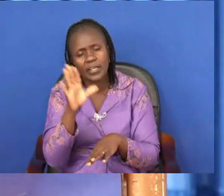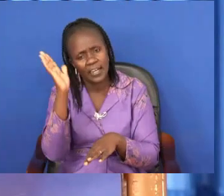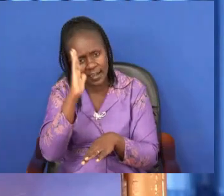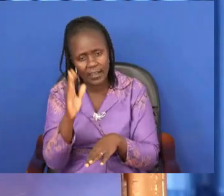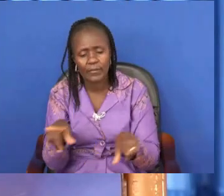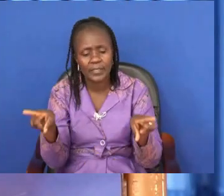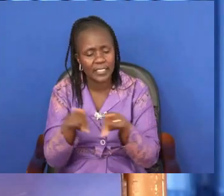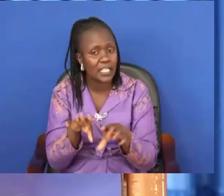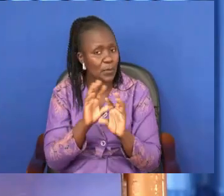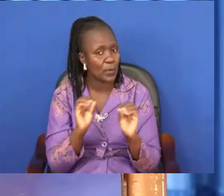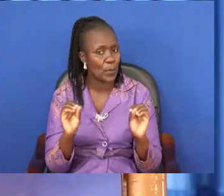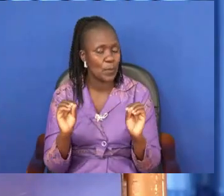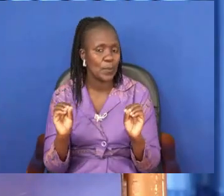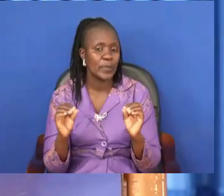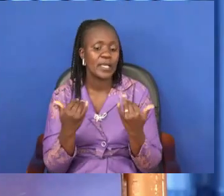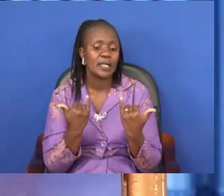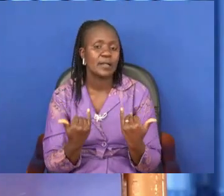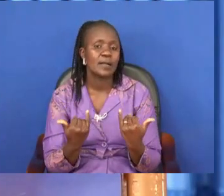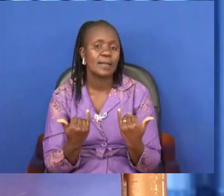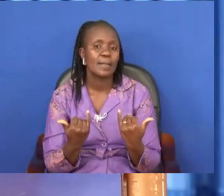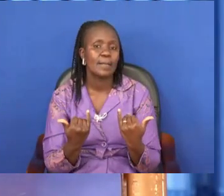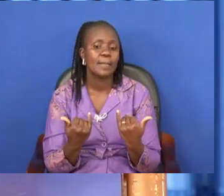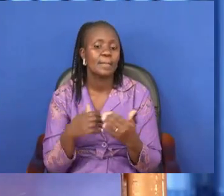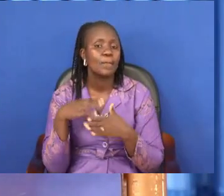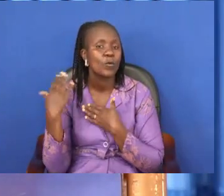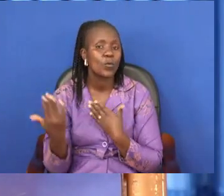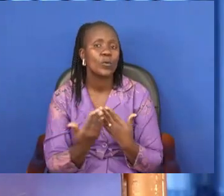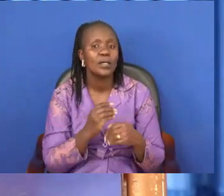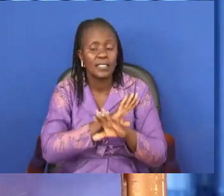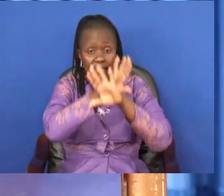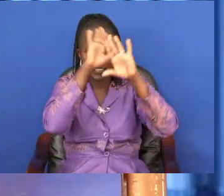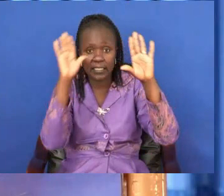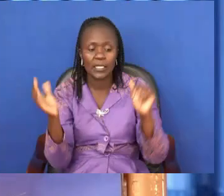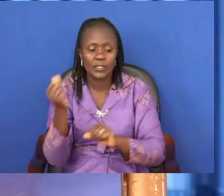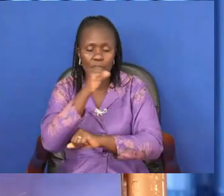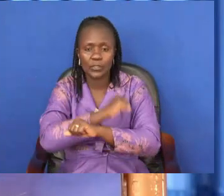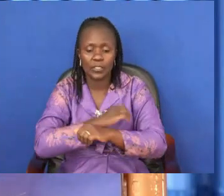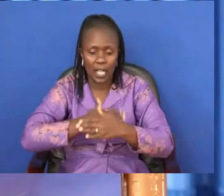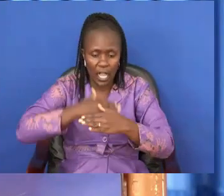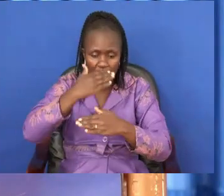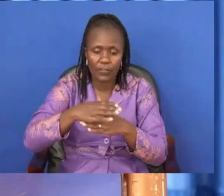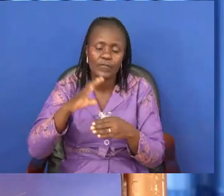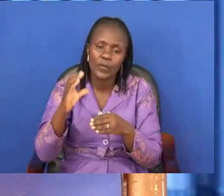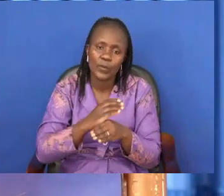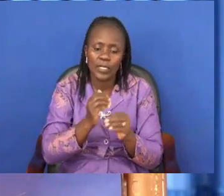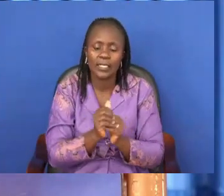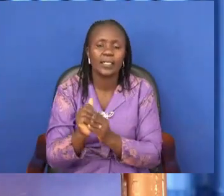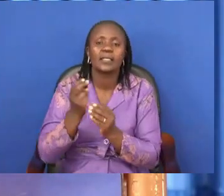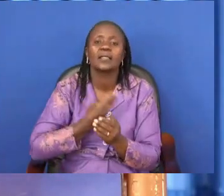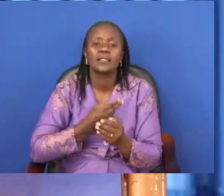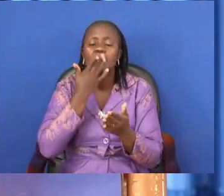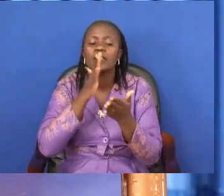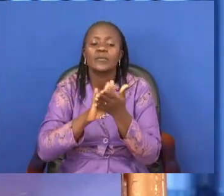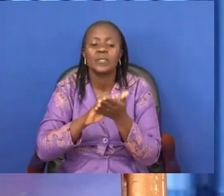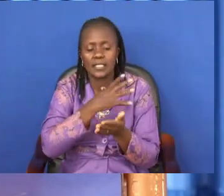never remain the same again. Now, I just want to welcome Sunday School, and thereafter, choir is going to lead us in praise